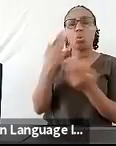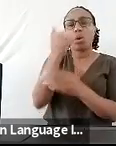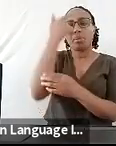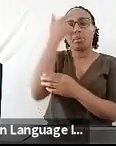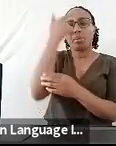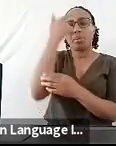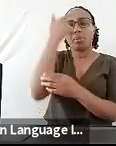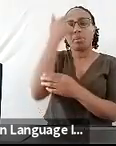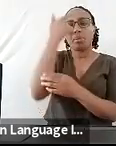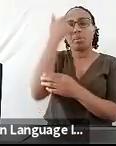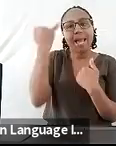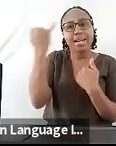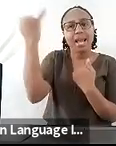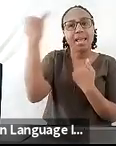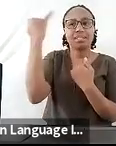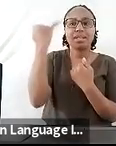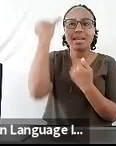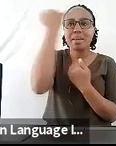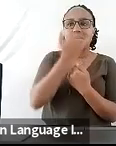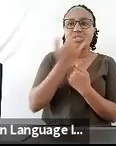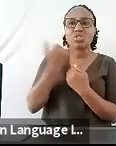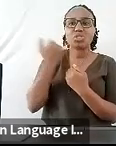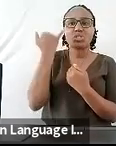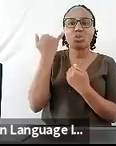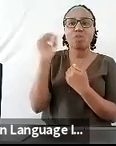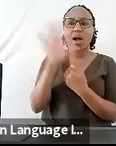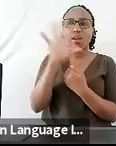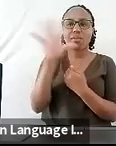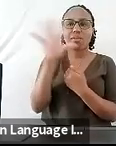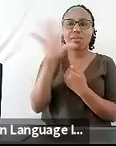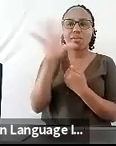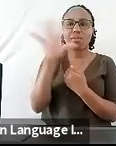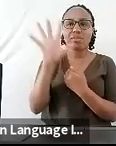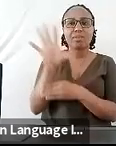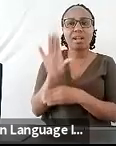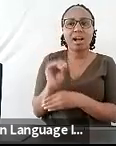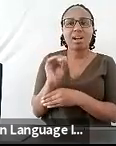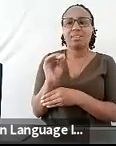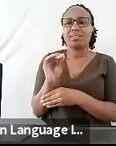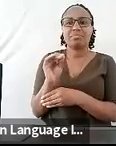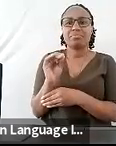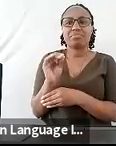Africans in Africa as being like all great all the time. And